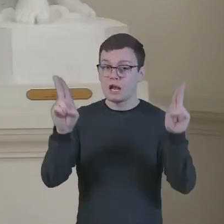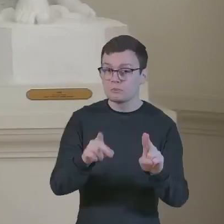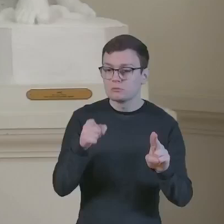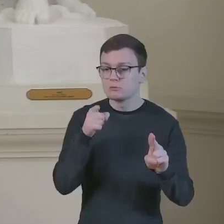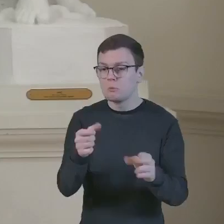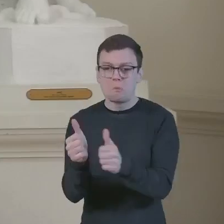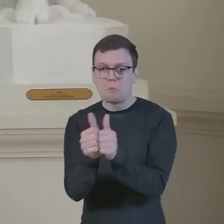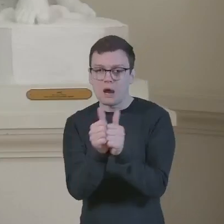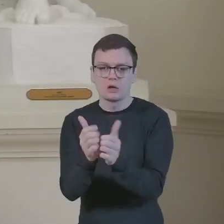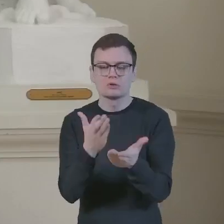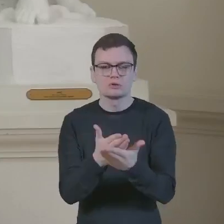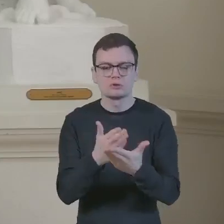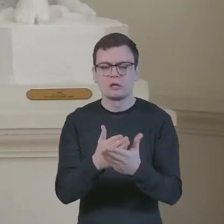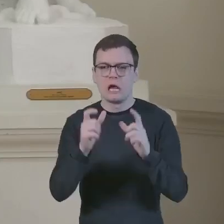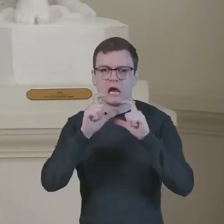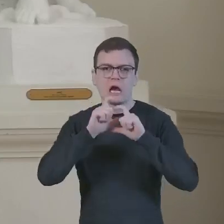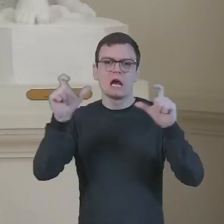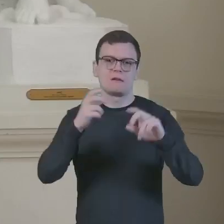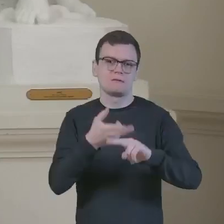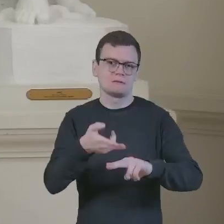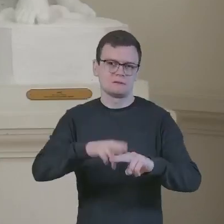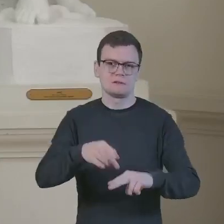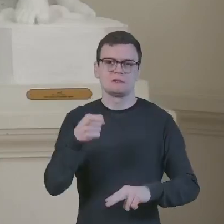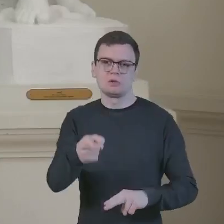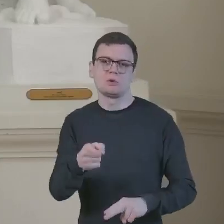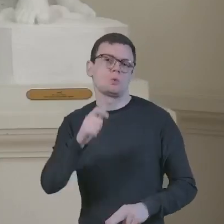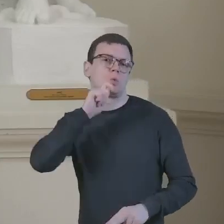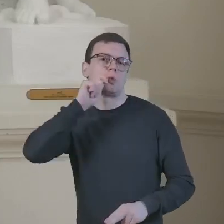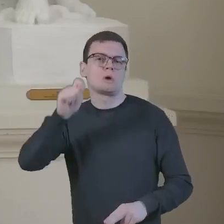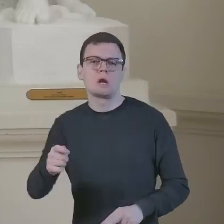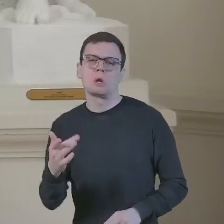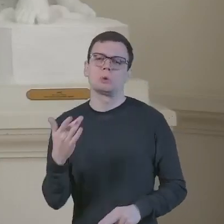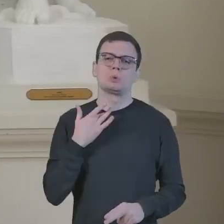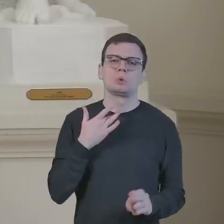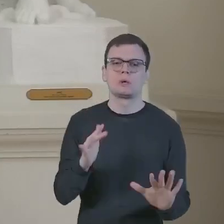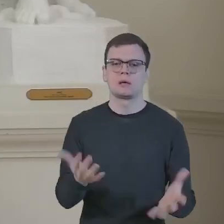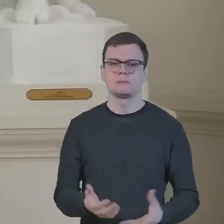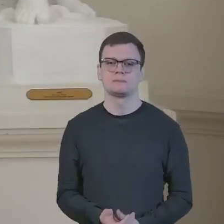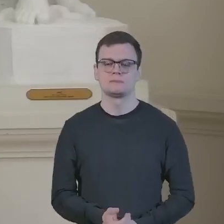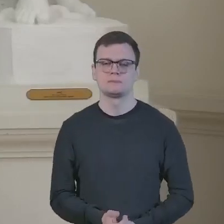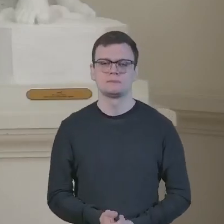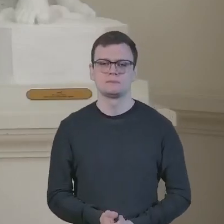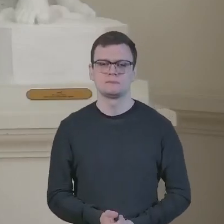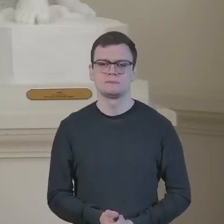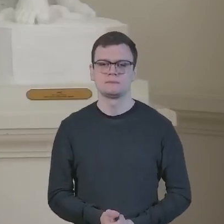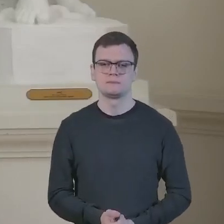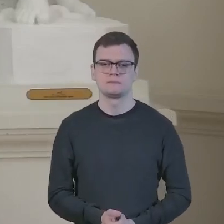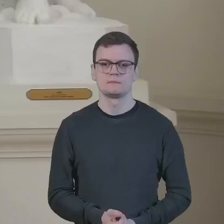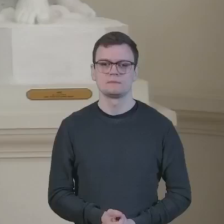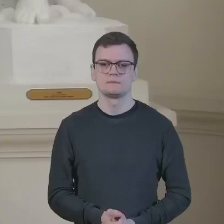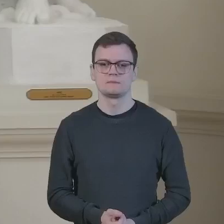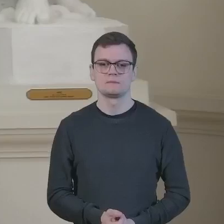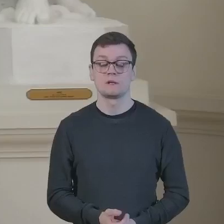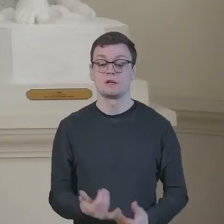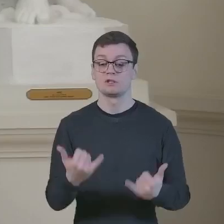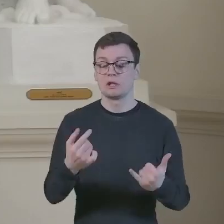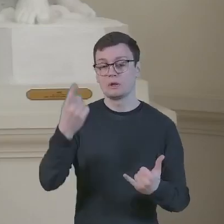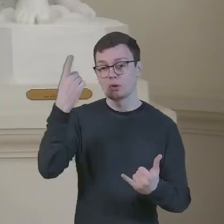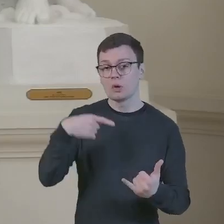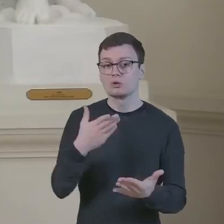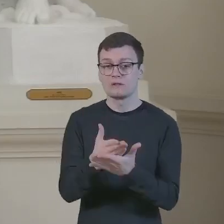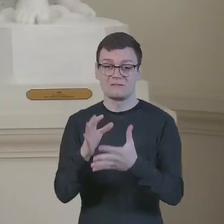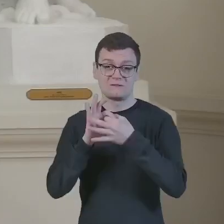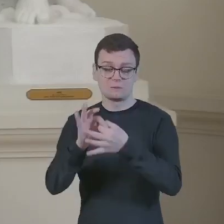our voice for the Ukrainian suffering. Today, I also want to express our solidarity with your nation.